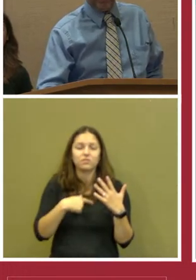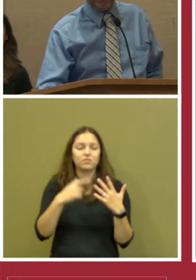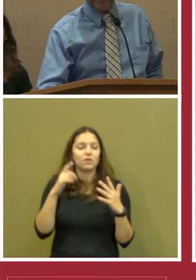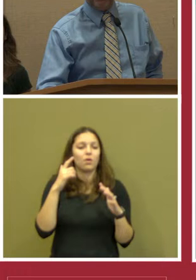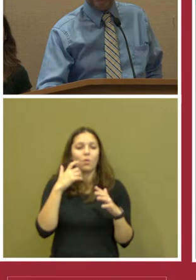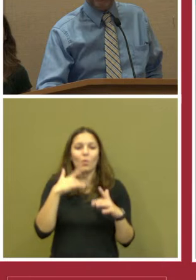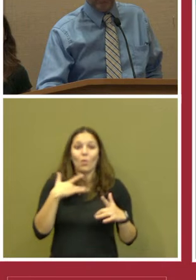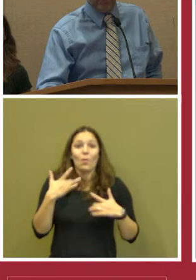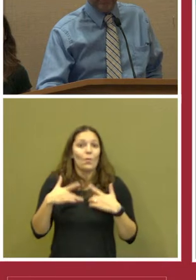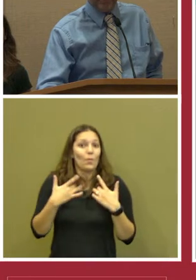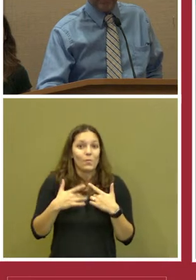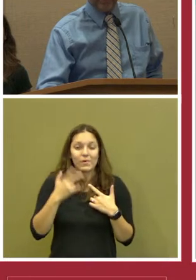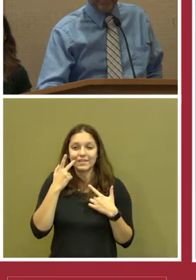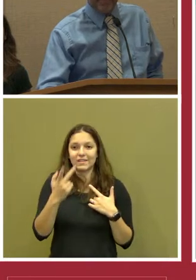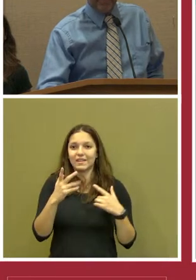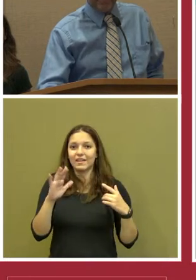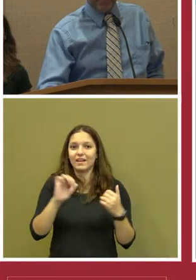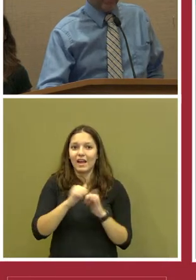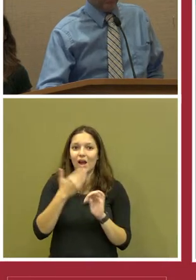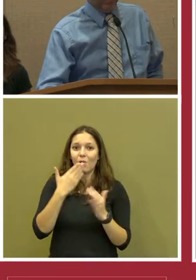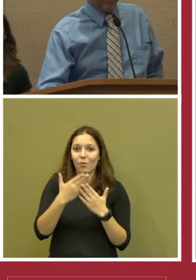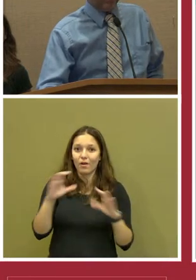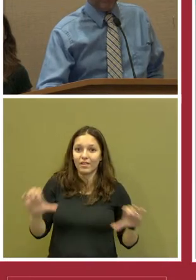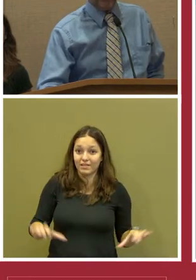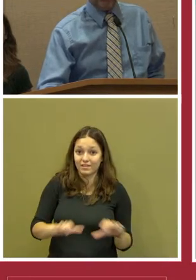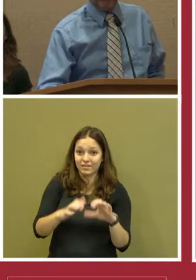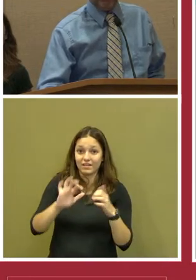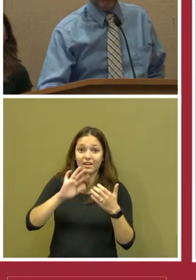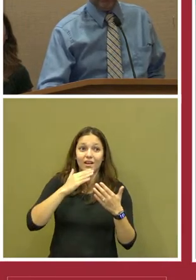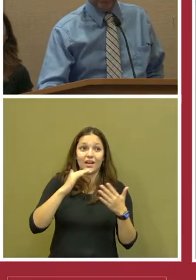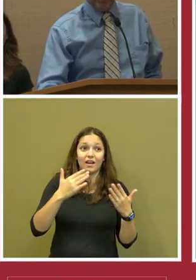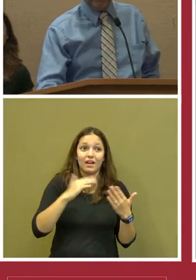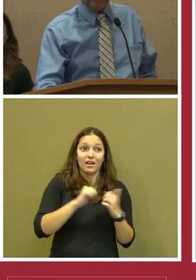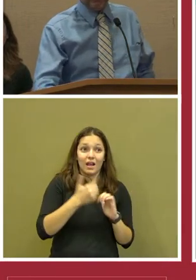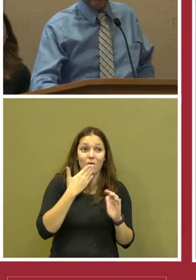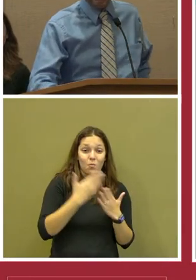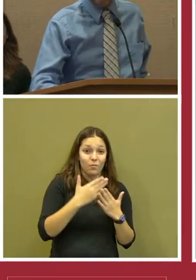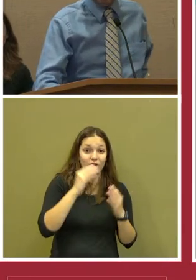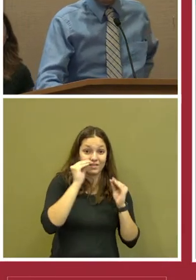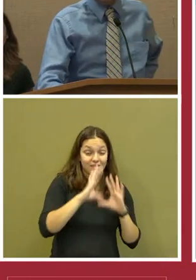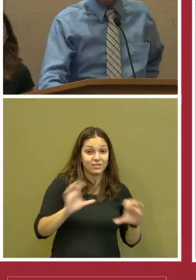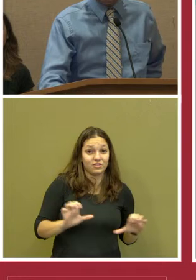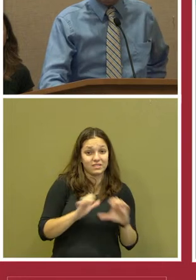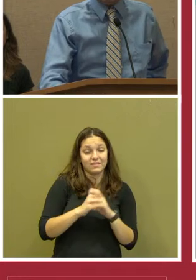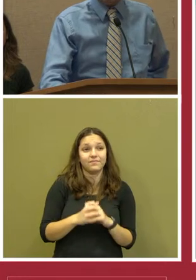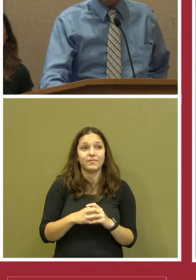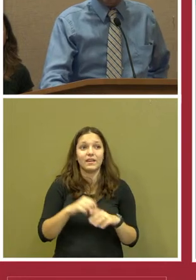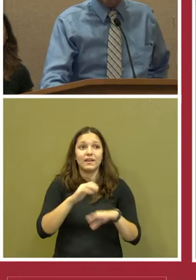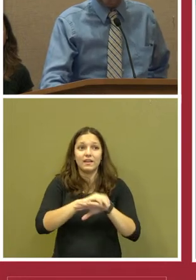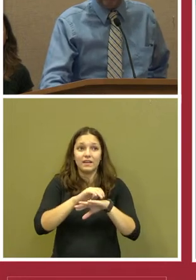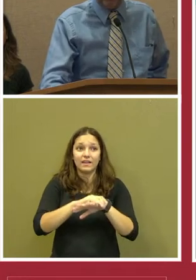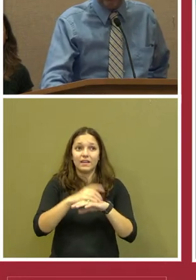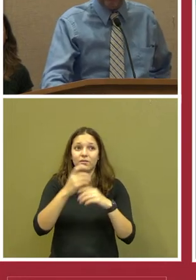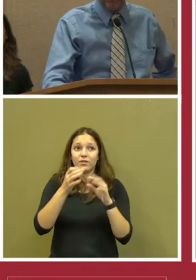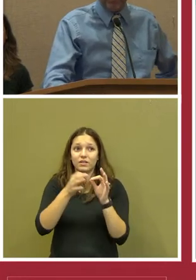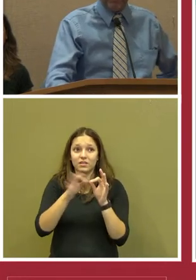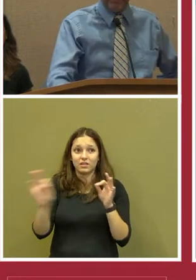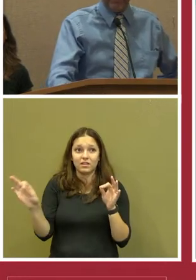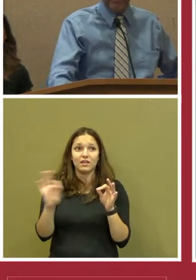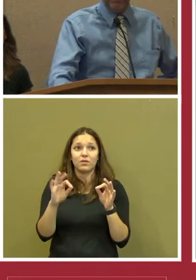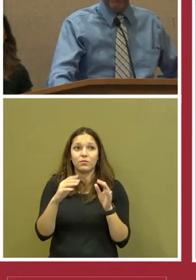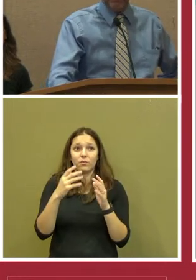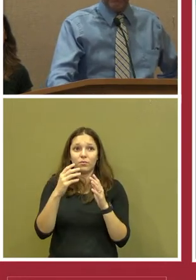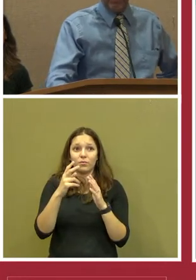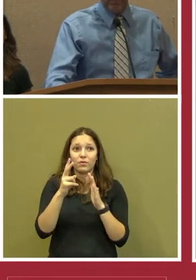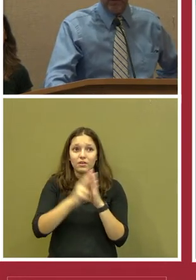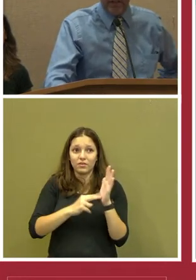incredibly excited to see how well the kids did and how well the teachers did. So English, language and literature, French, environmental